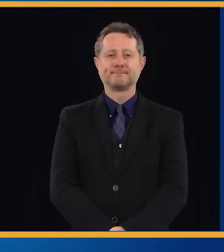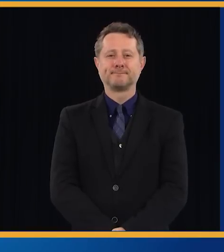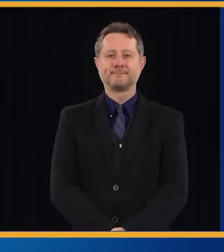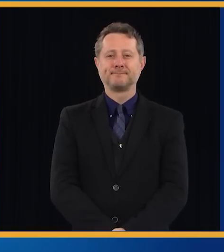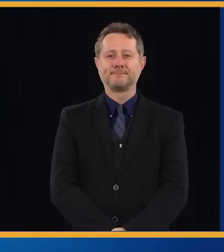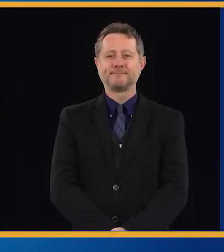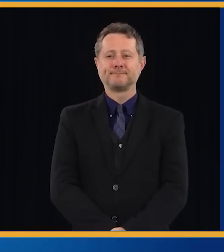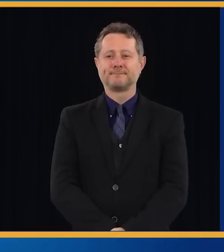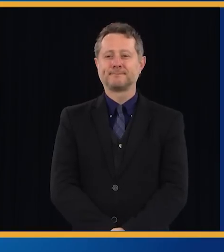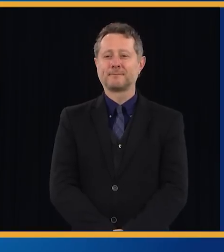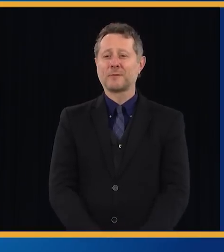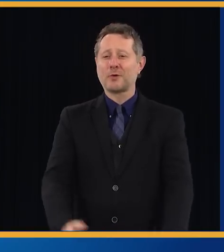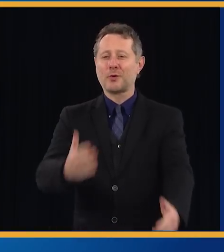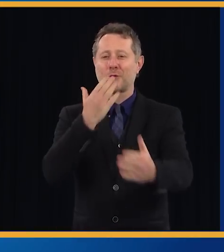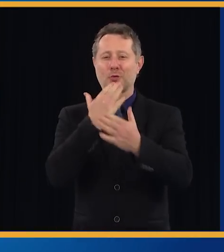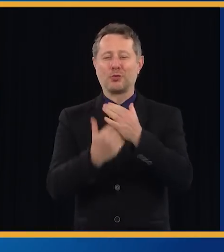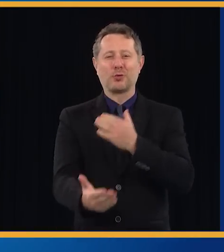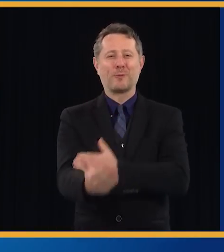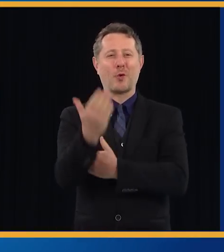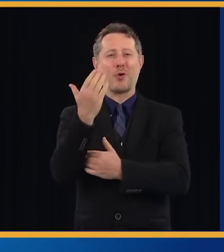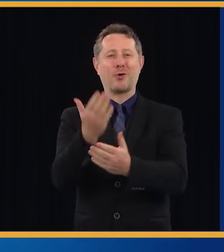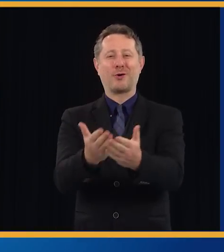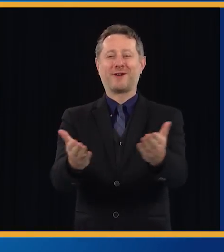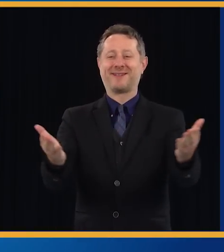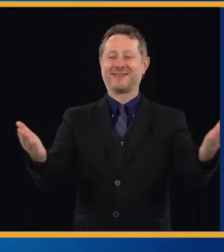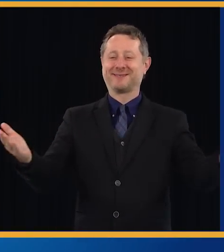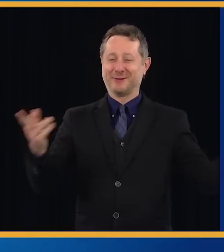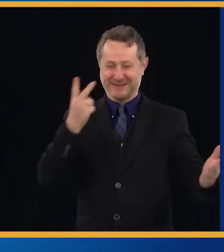Okay, good morning. Good to see all of you.